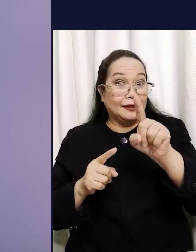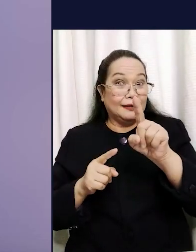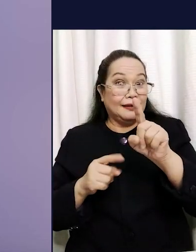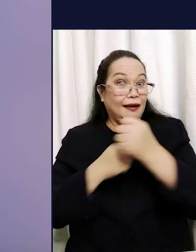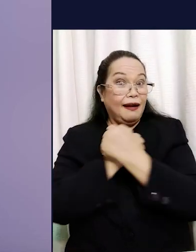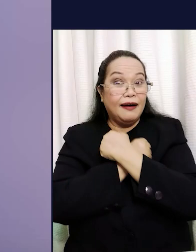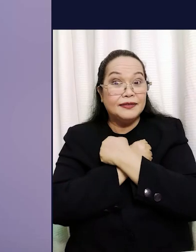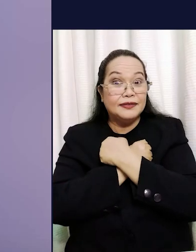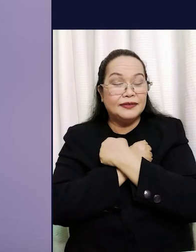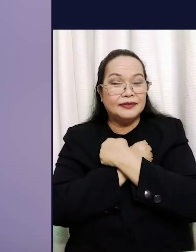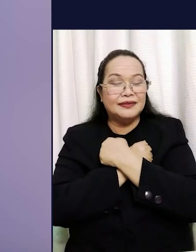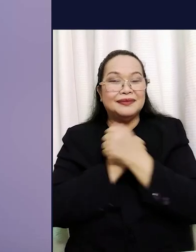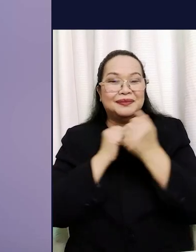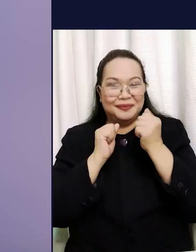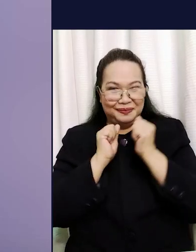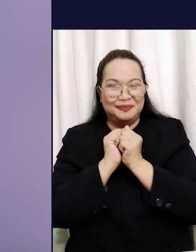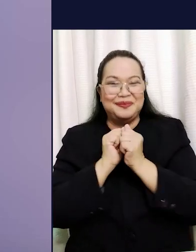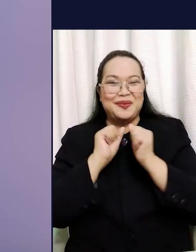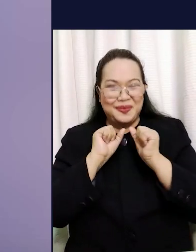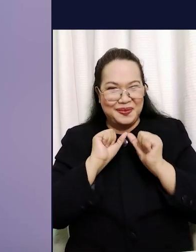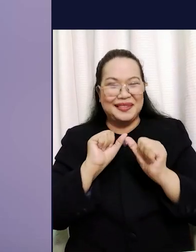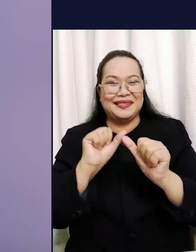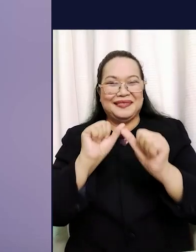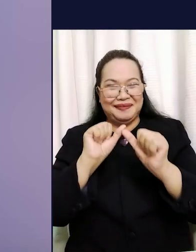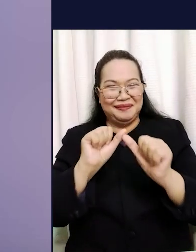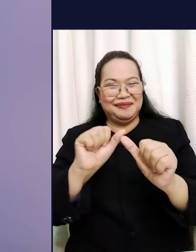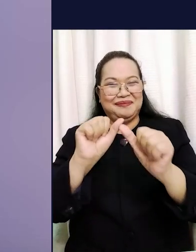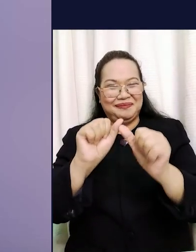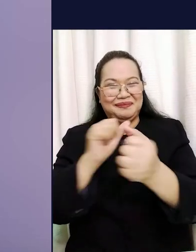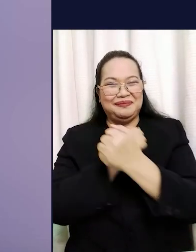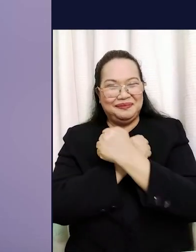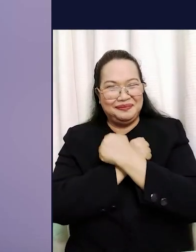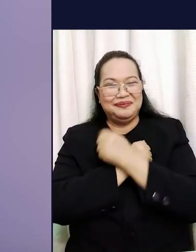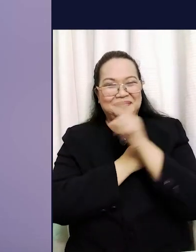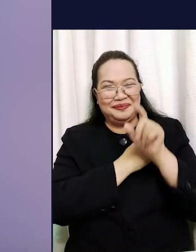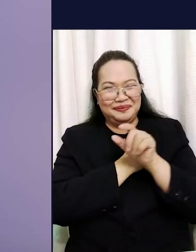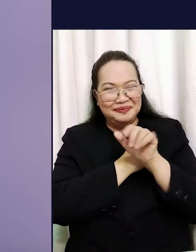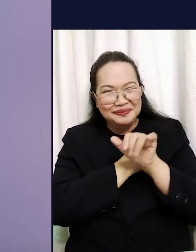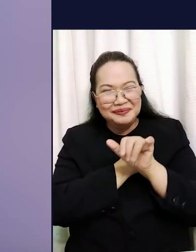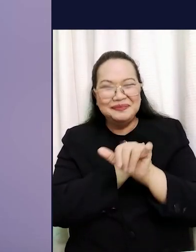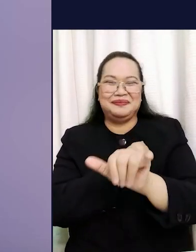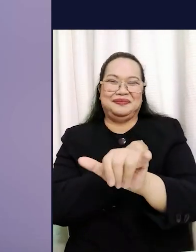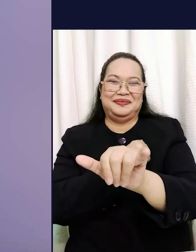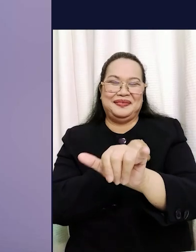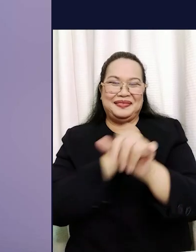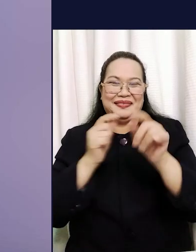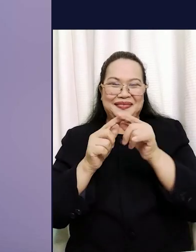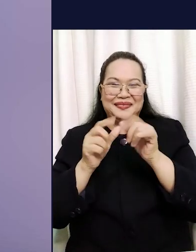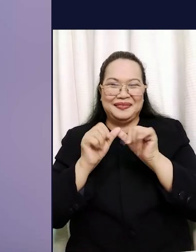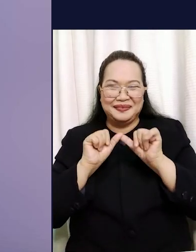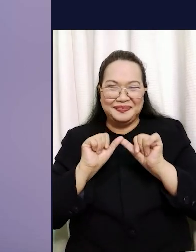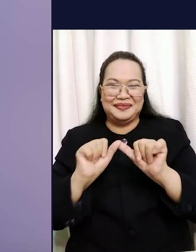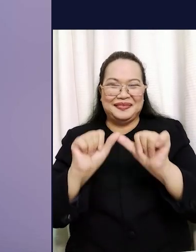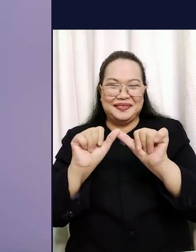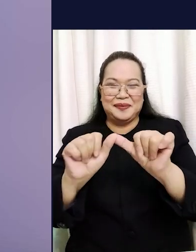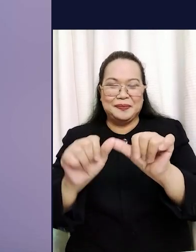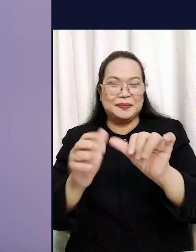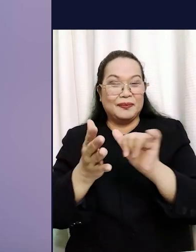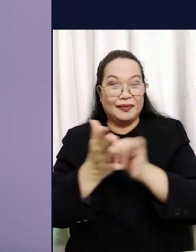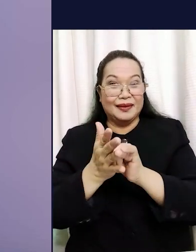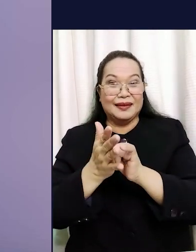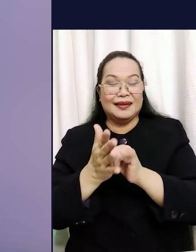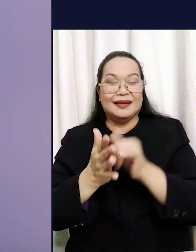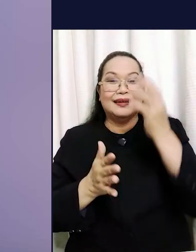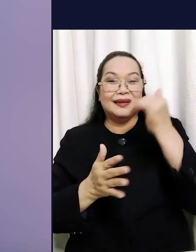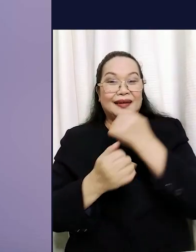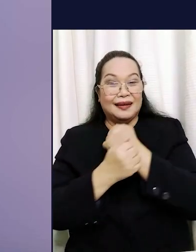love will endure, and that's the love prevail because that is